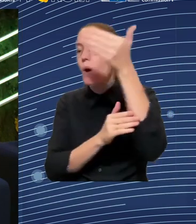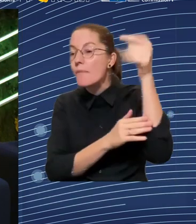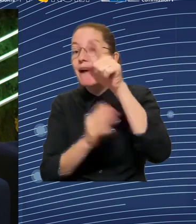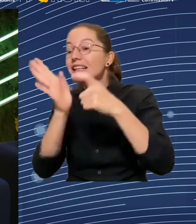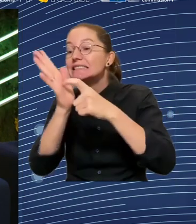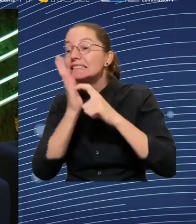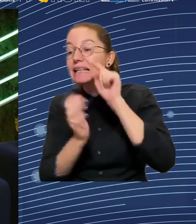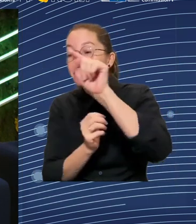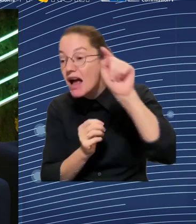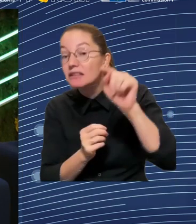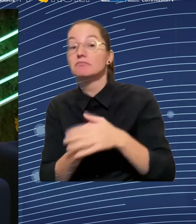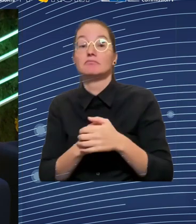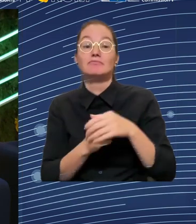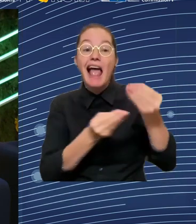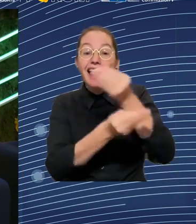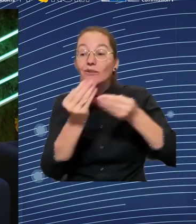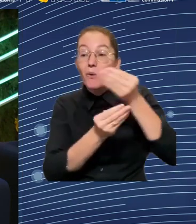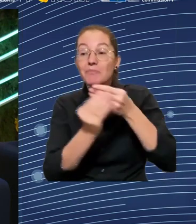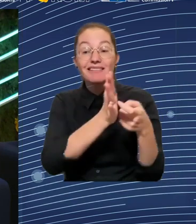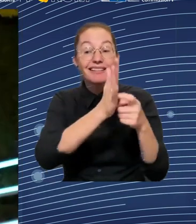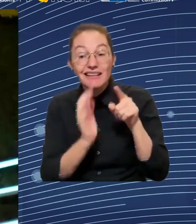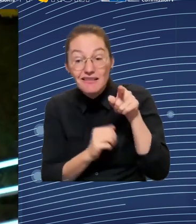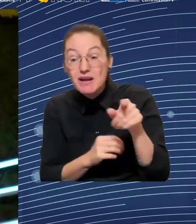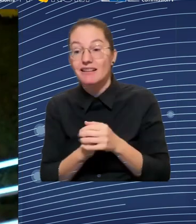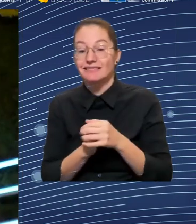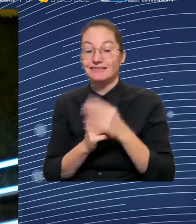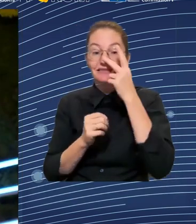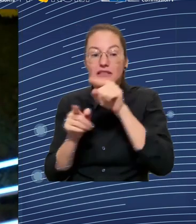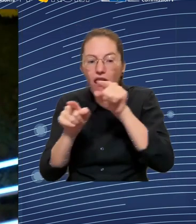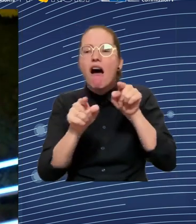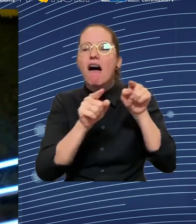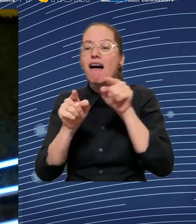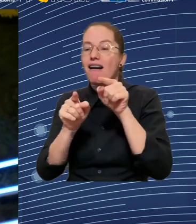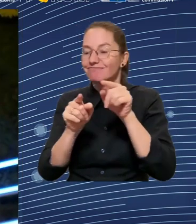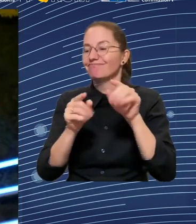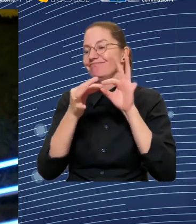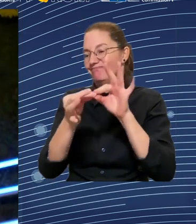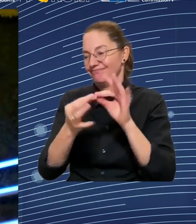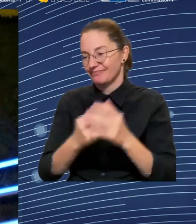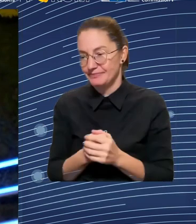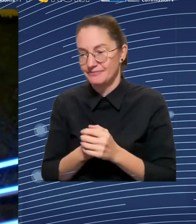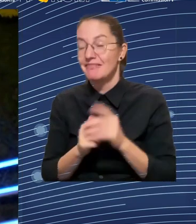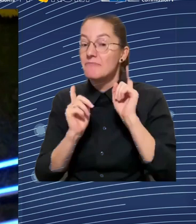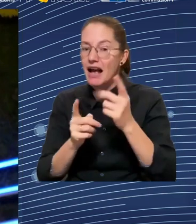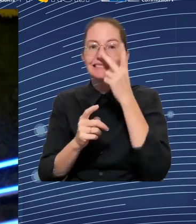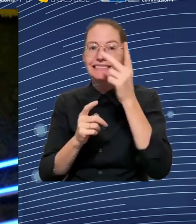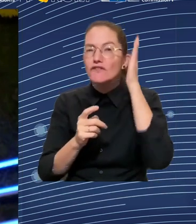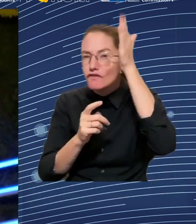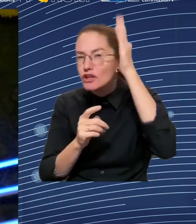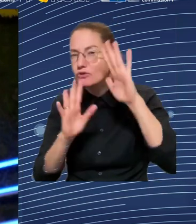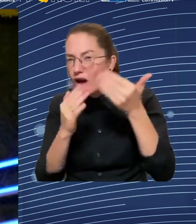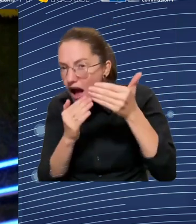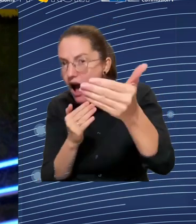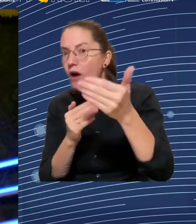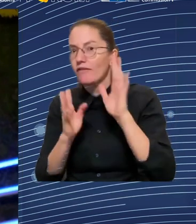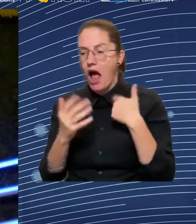take specific steps. But what we can do, we can make available all the intelligence